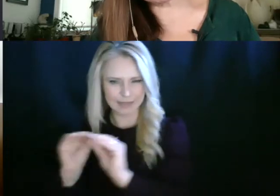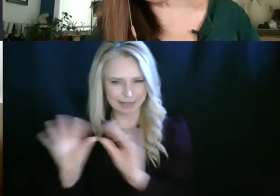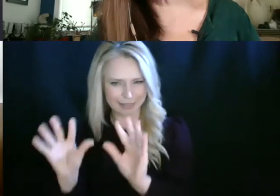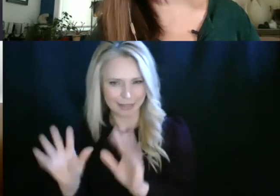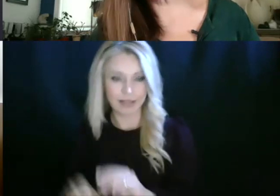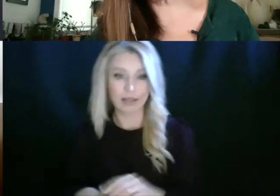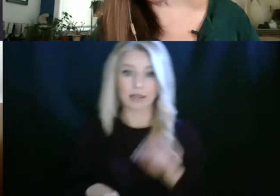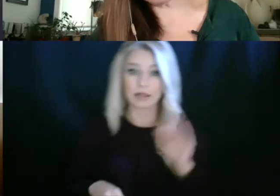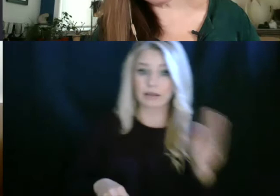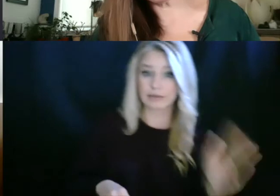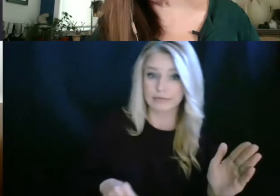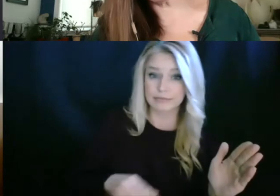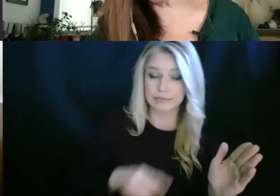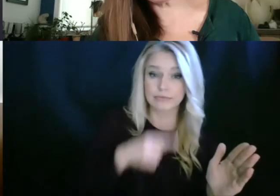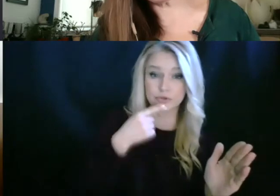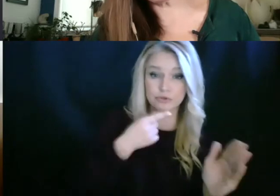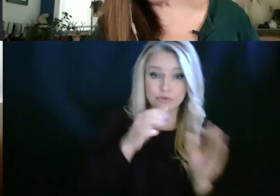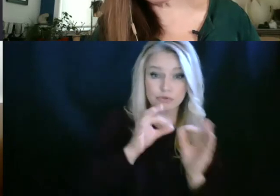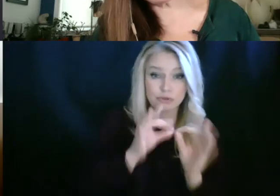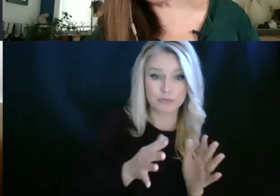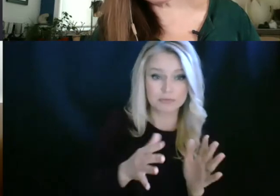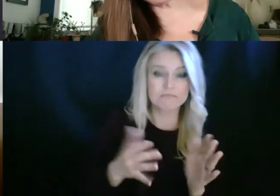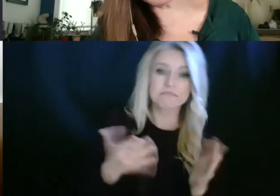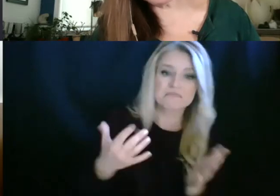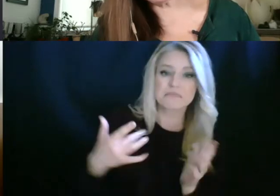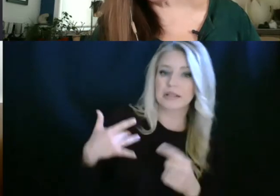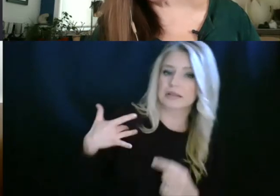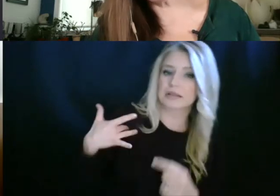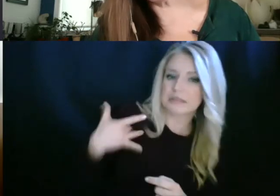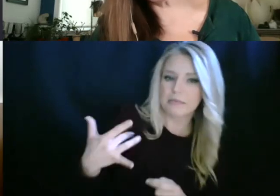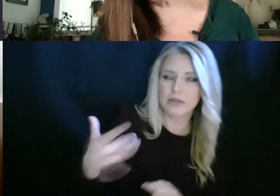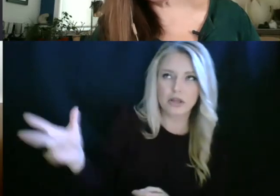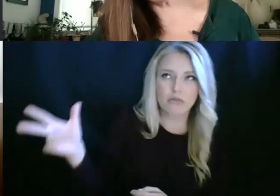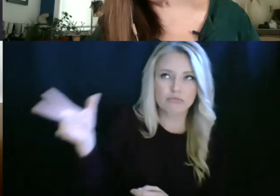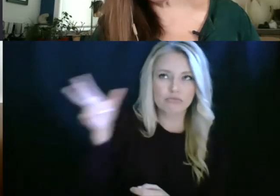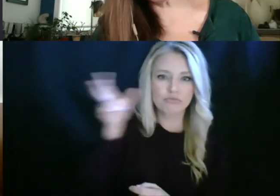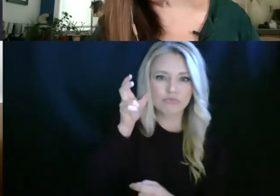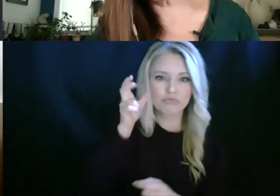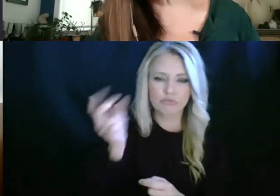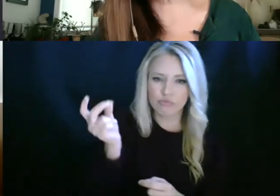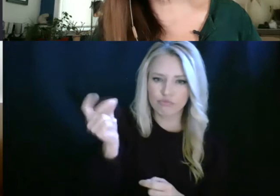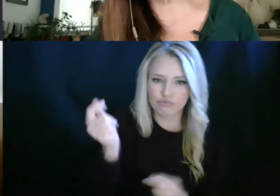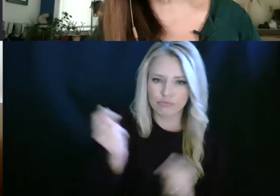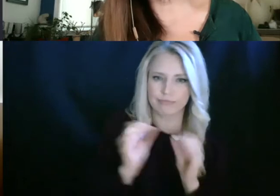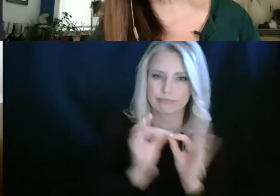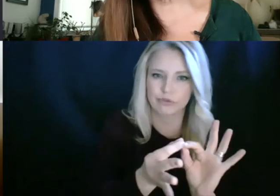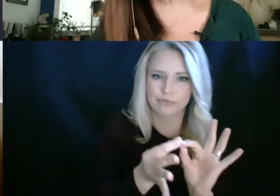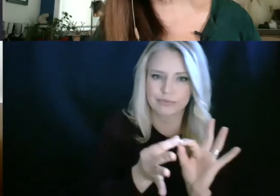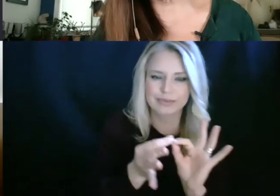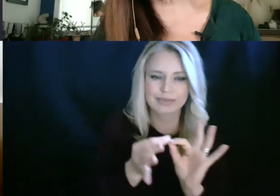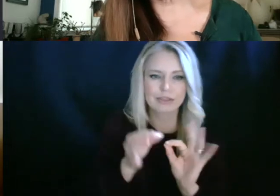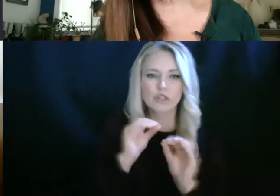clear, all the grammar and syntax is represented accurately, and a non-deaf interpreter, what